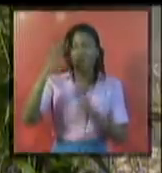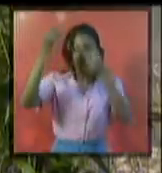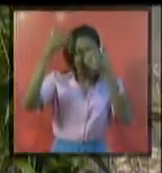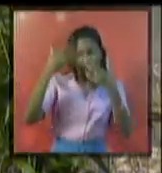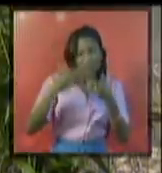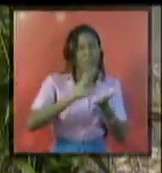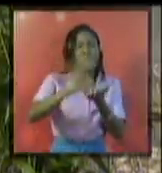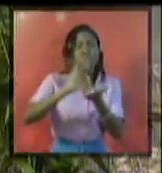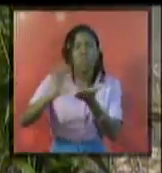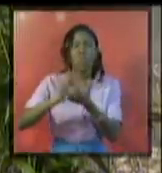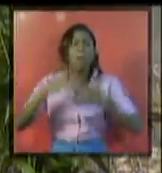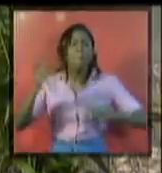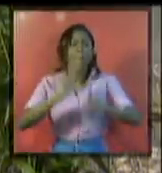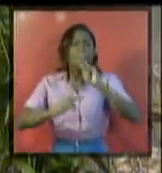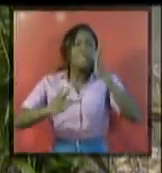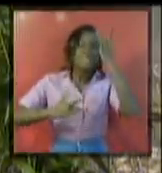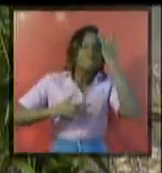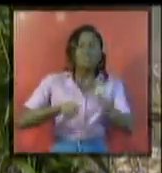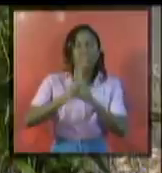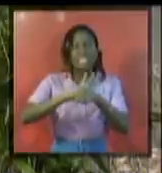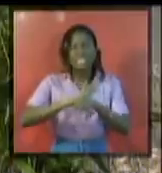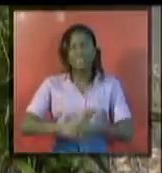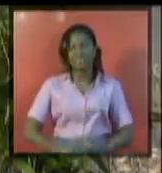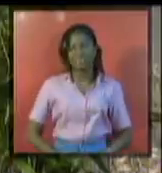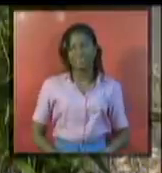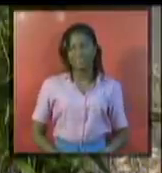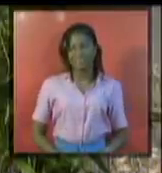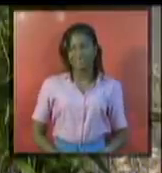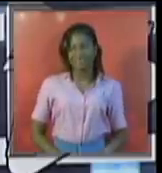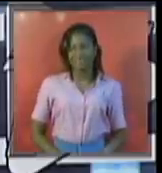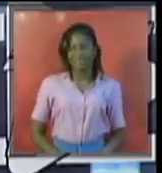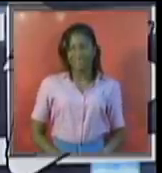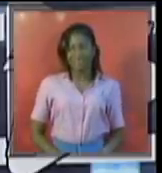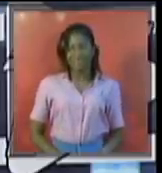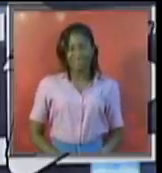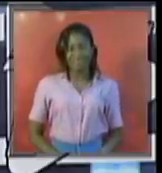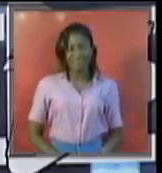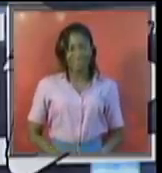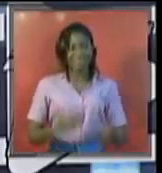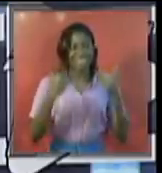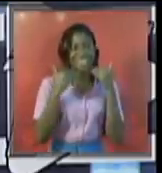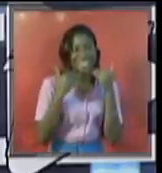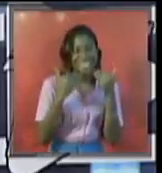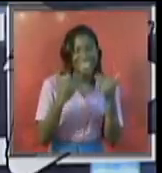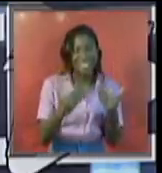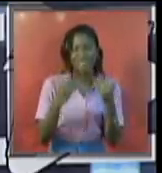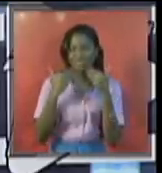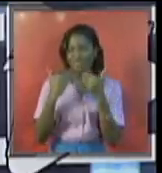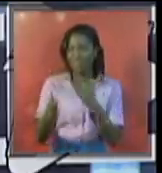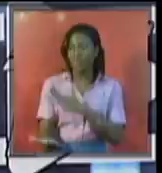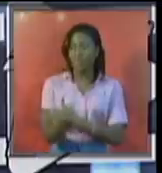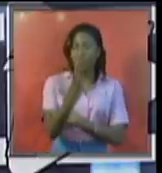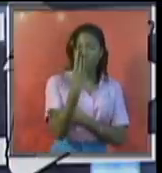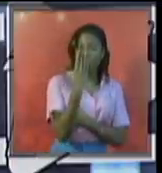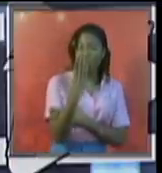epidemiological status as it relates to COVID-19. Dr. Hines? Thank you, Ms. Alcantara. Good morning, Minister